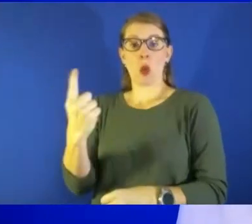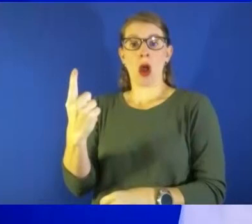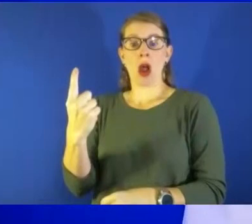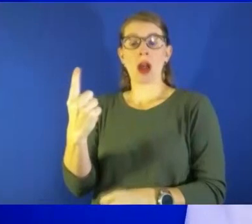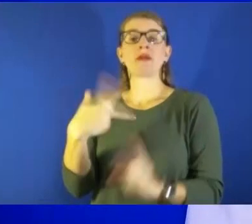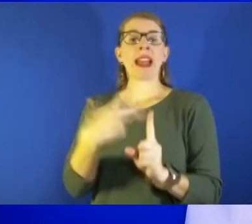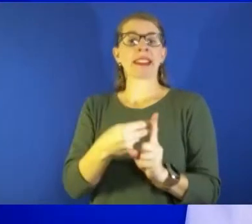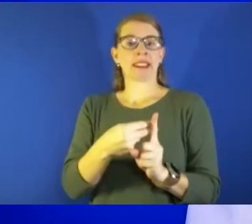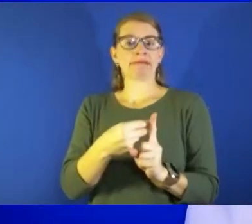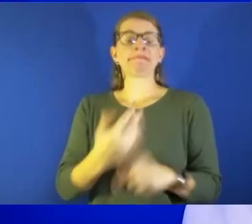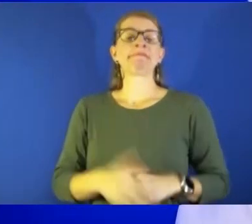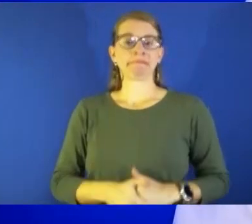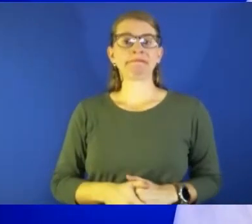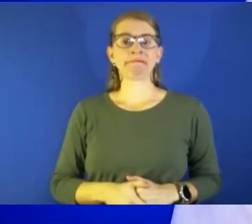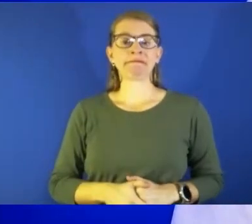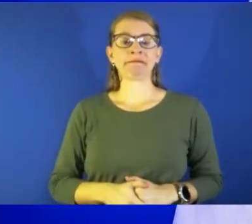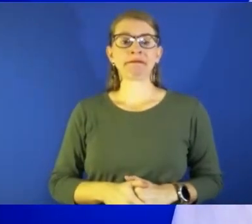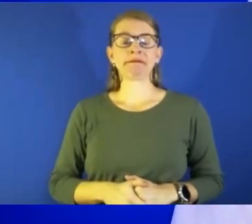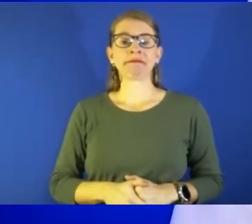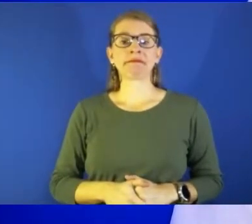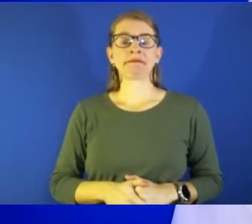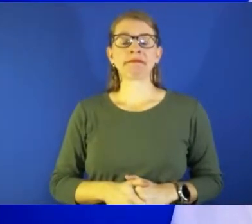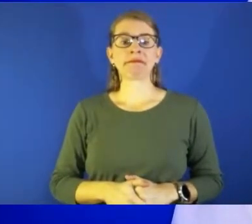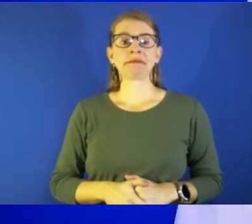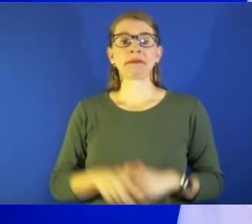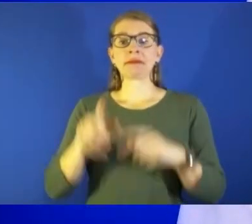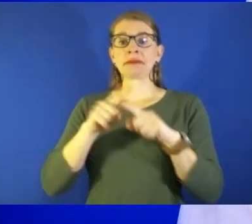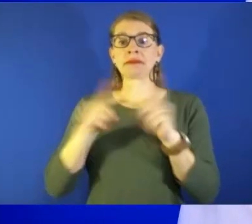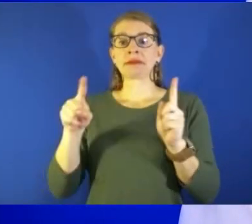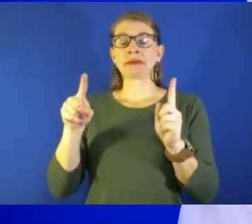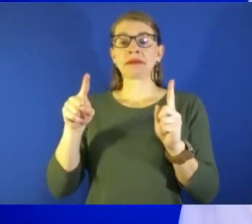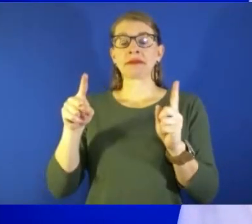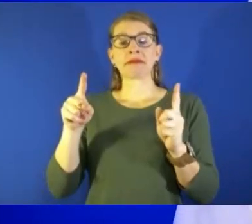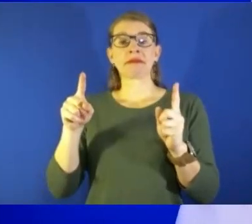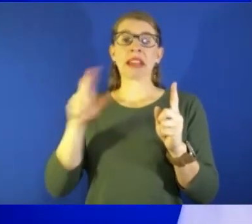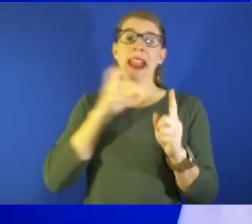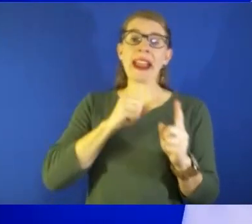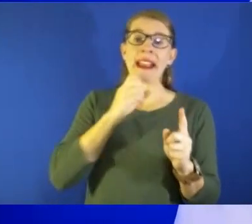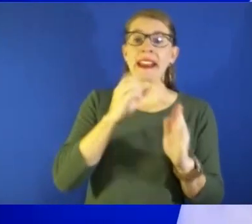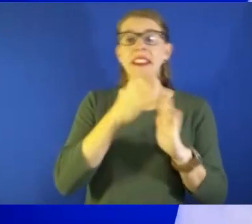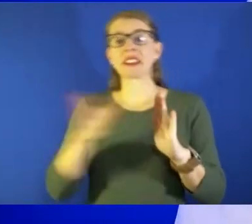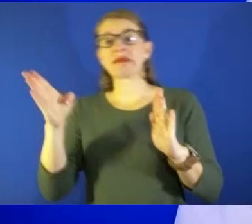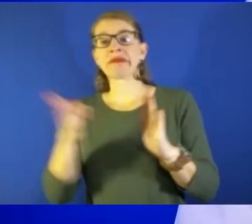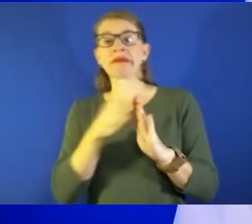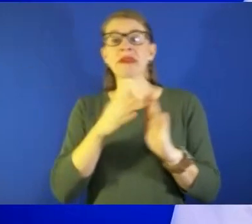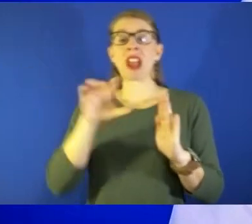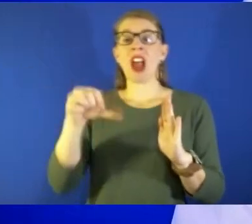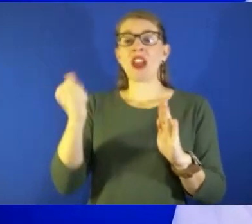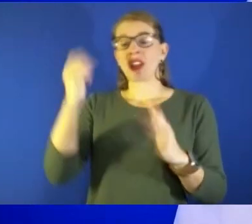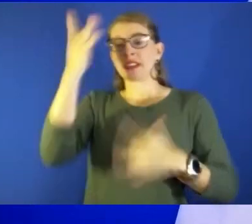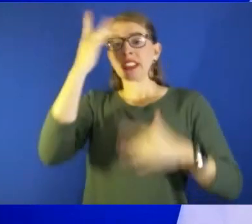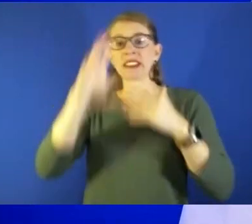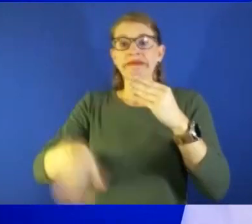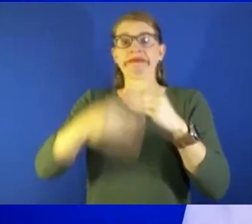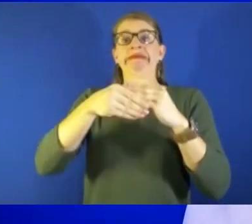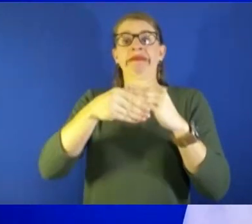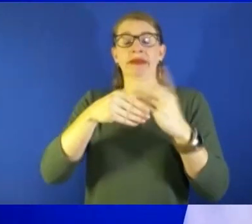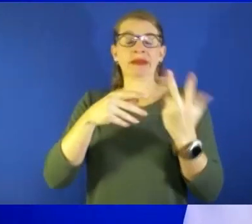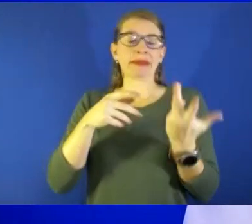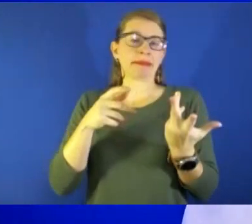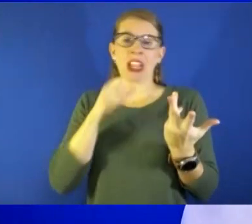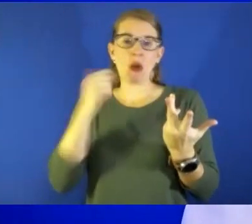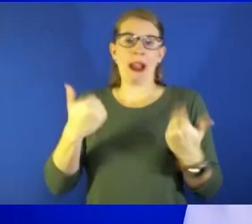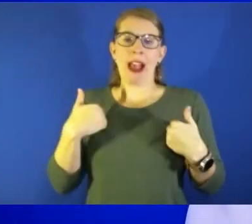vaccinated. But as far as demographics of age and other comorbidities, I don't have that for this week, but we should be able to get that